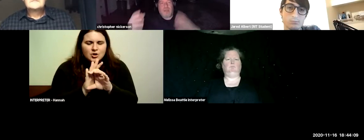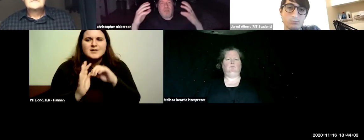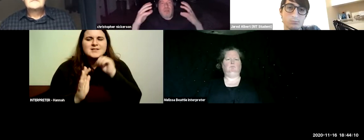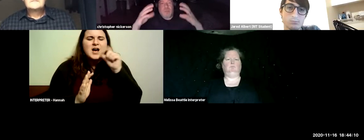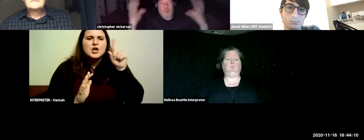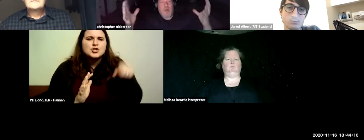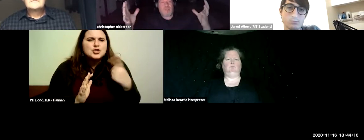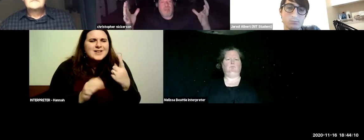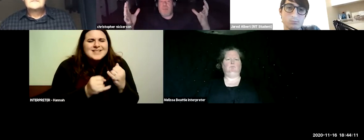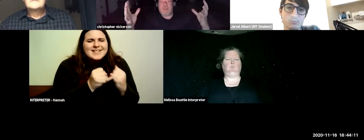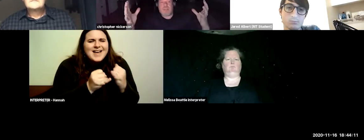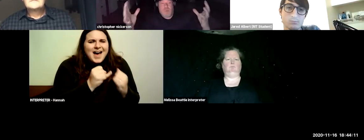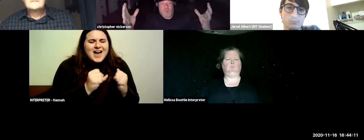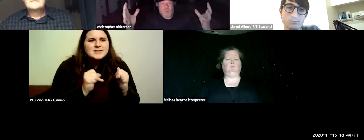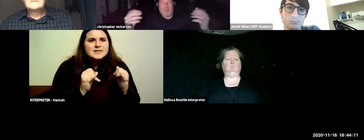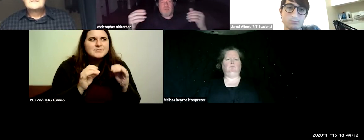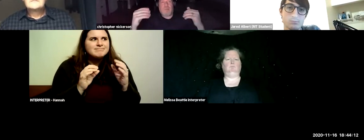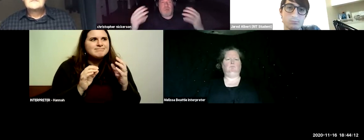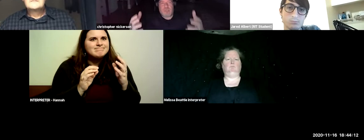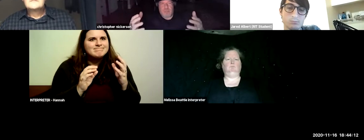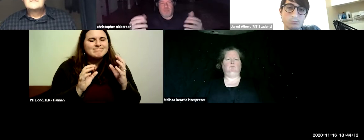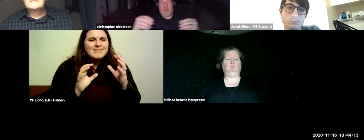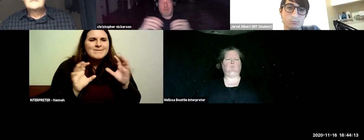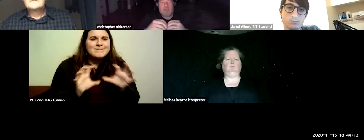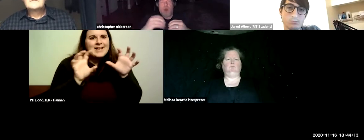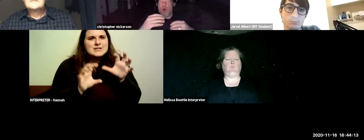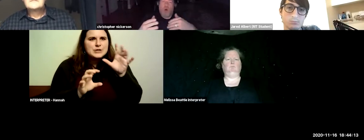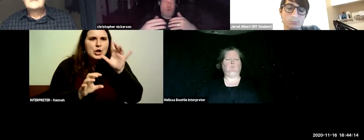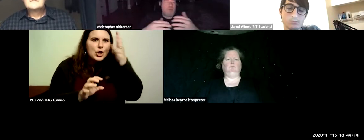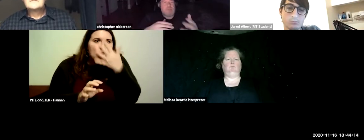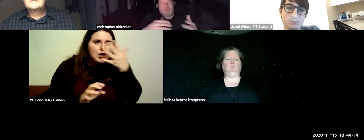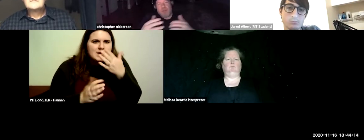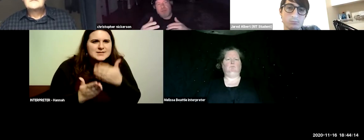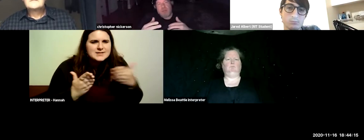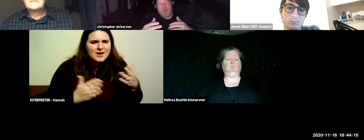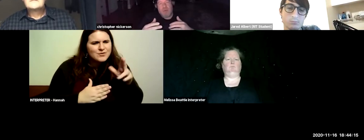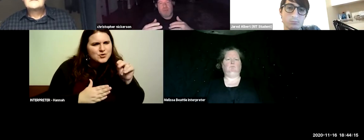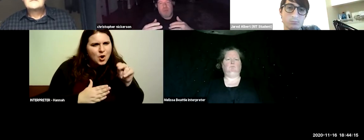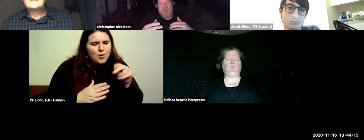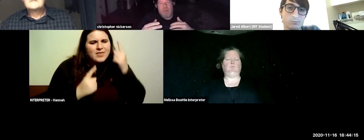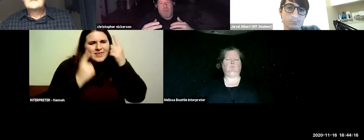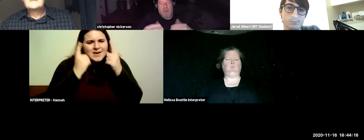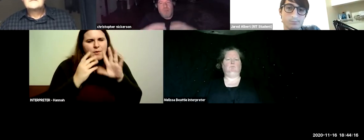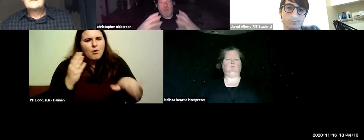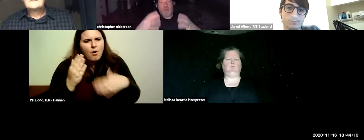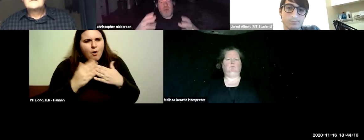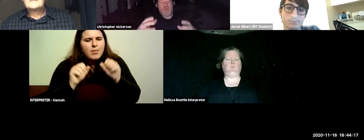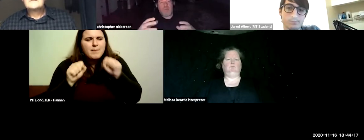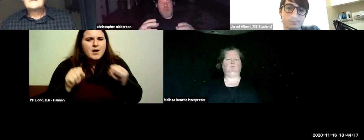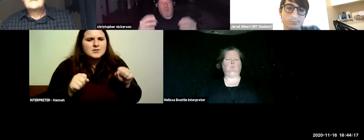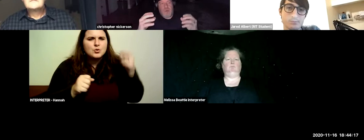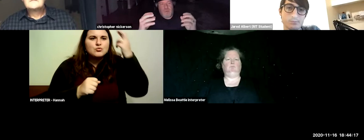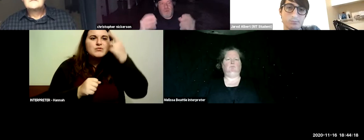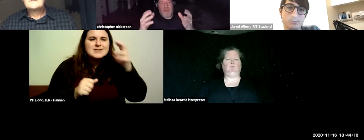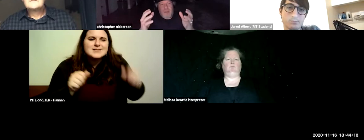trick? It's, do I understand magic as a whole? Do I understand perception? Do I understand all these different things that go into it? And when you get